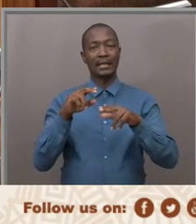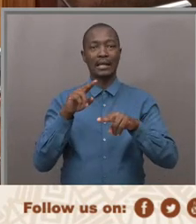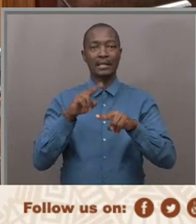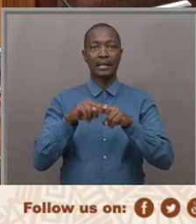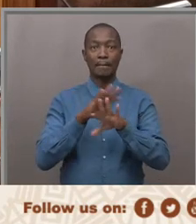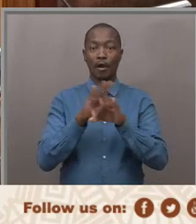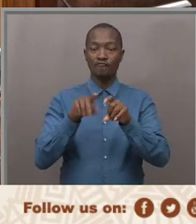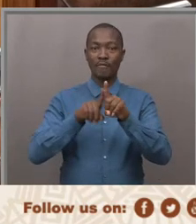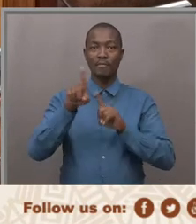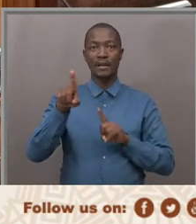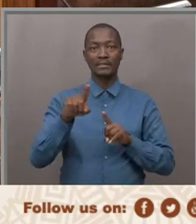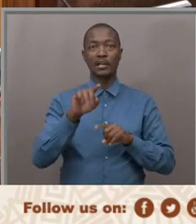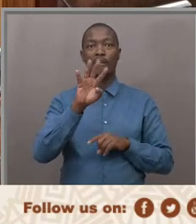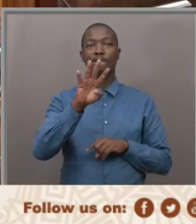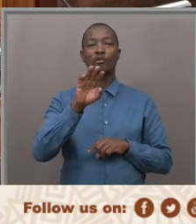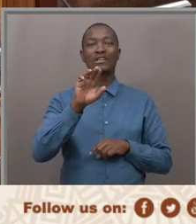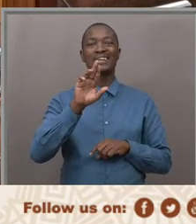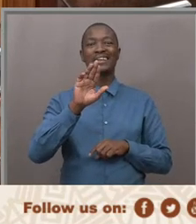passes.